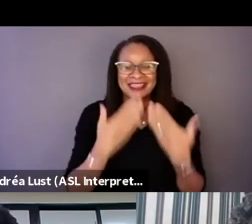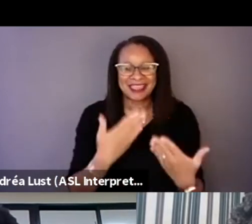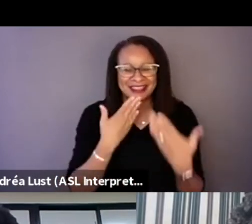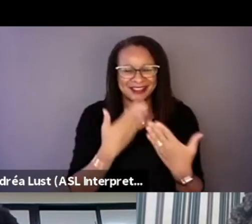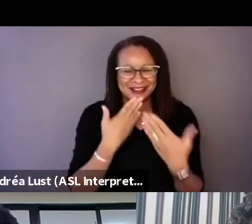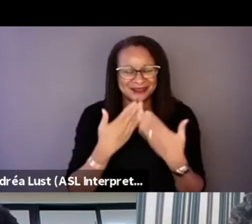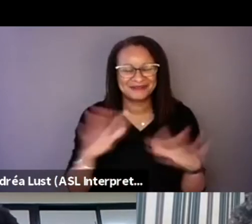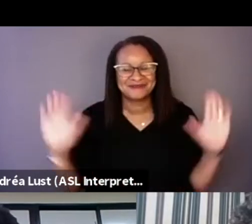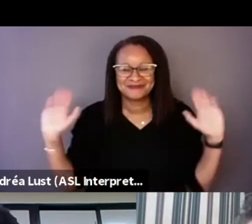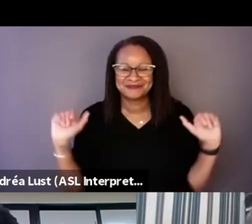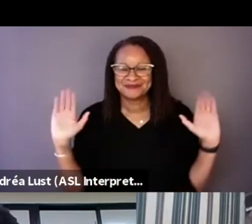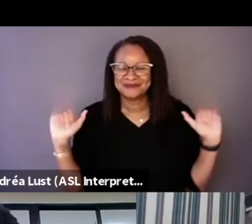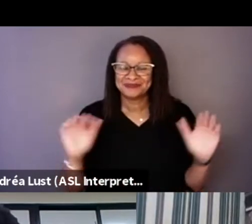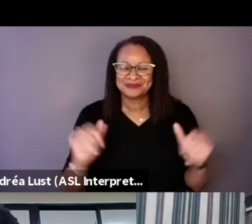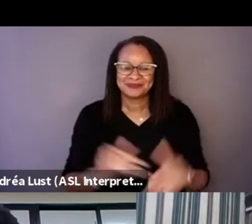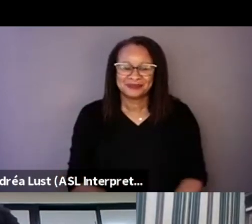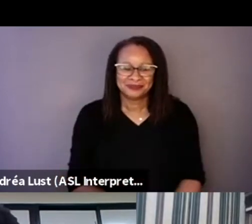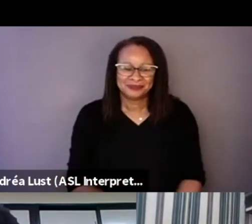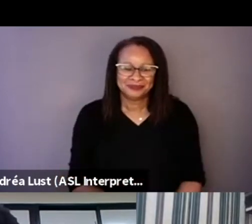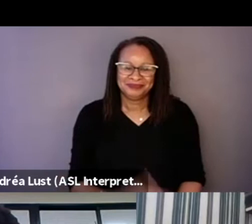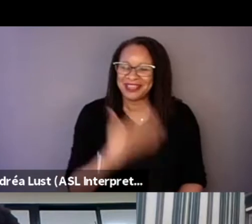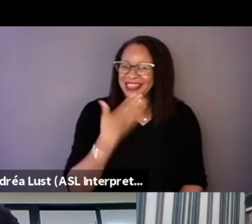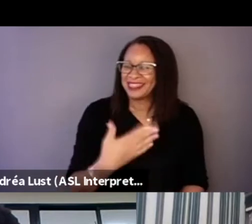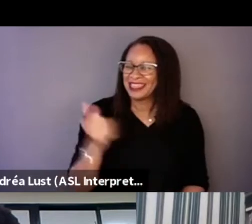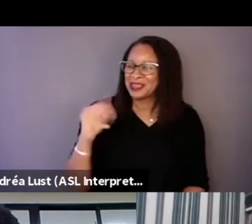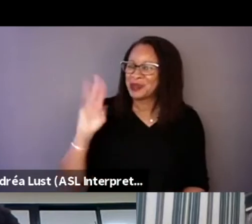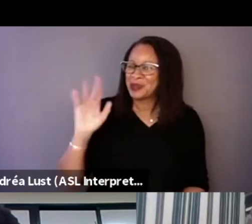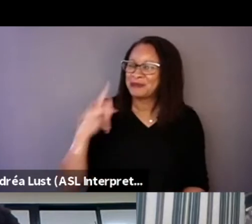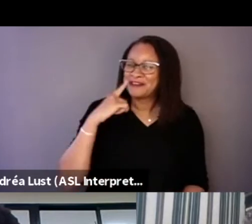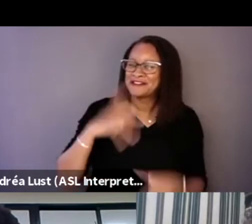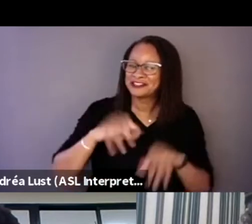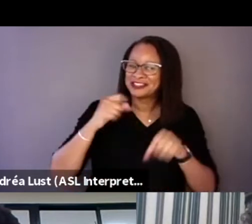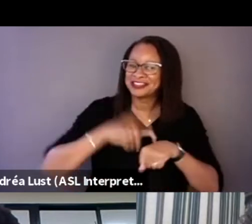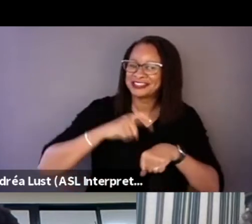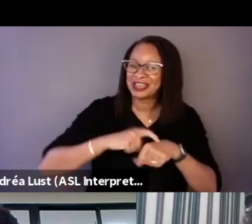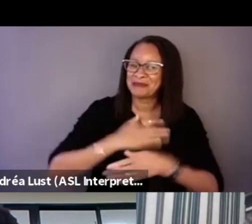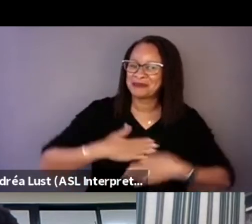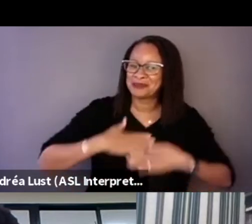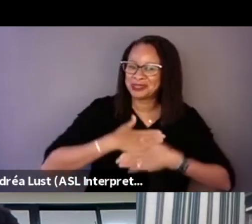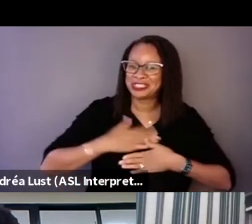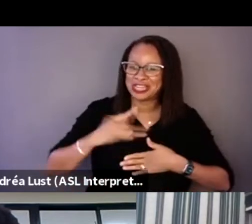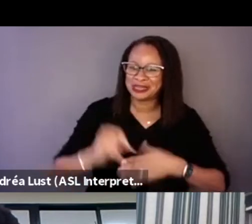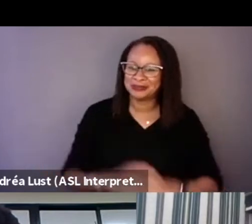here. Thank you so much, Amy, for taking the time. Appreciate it.